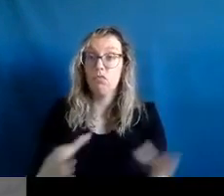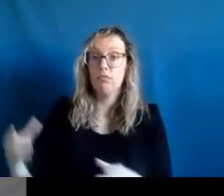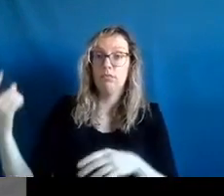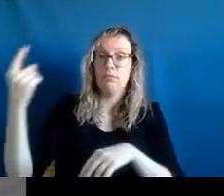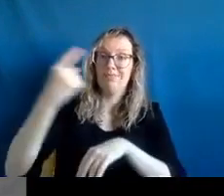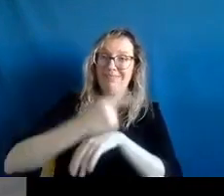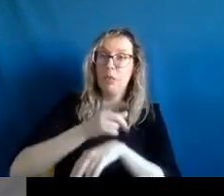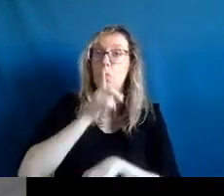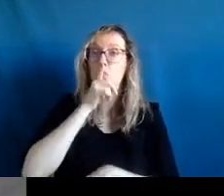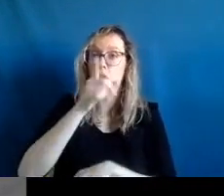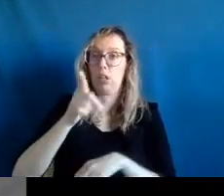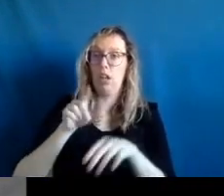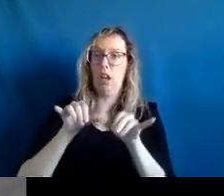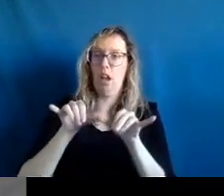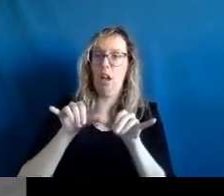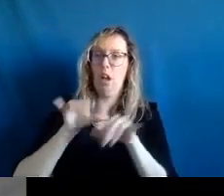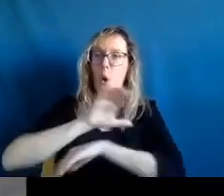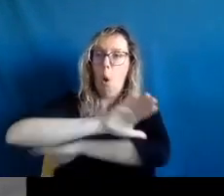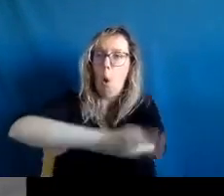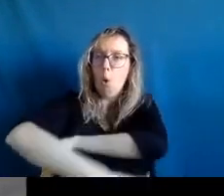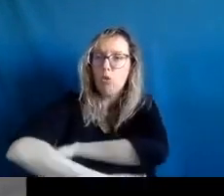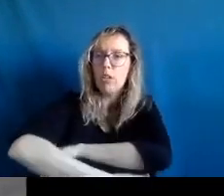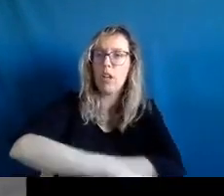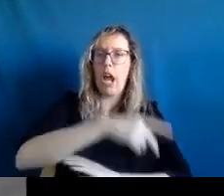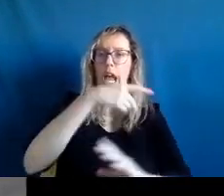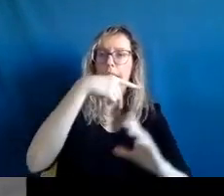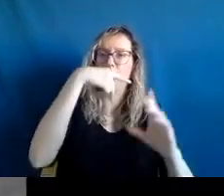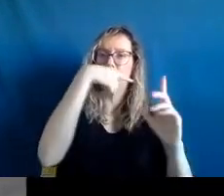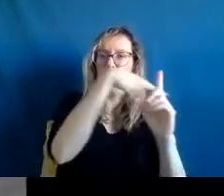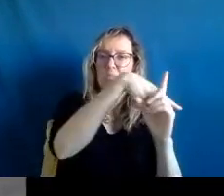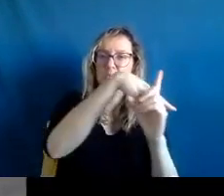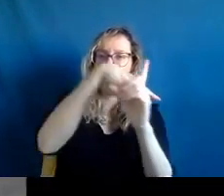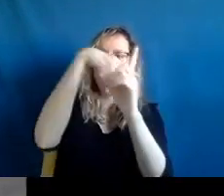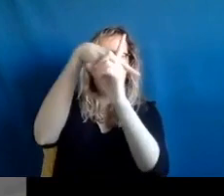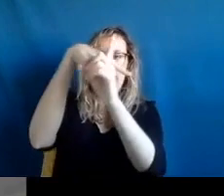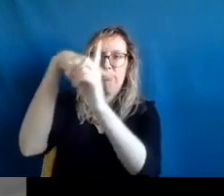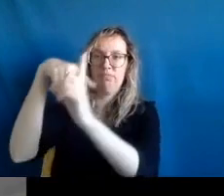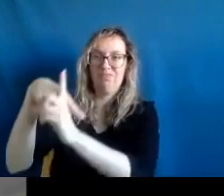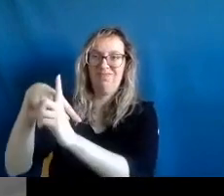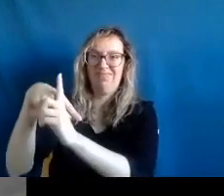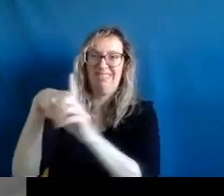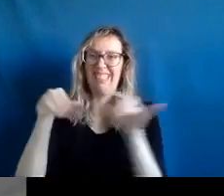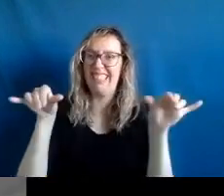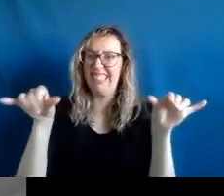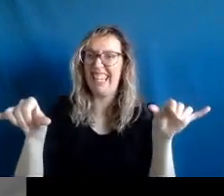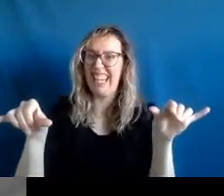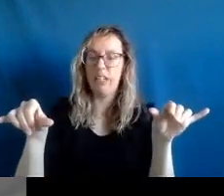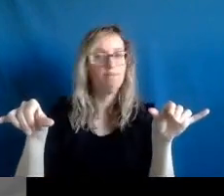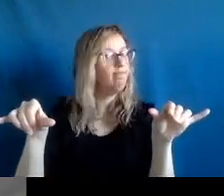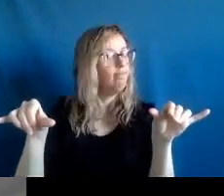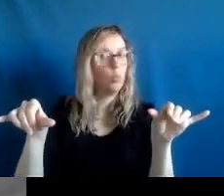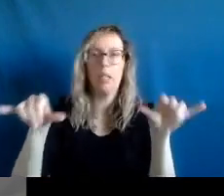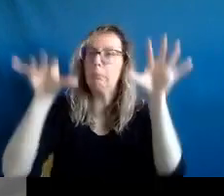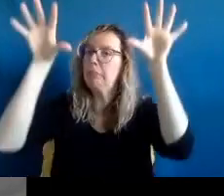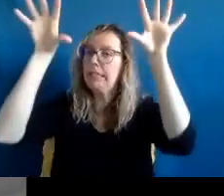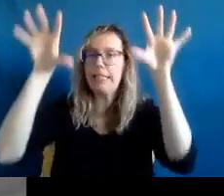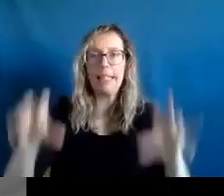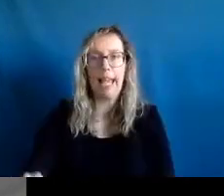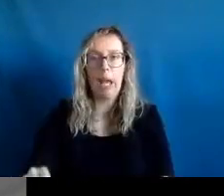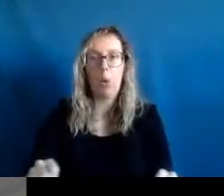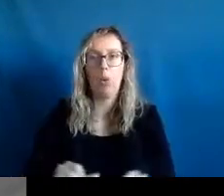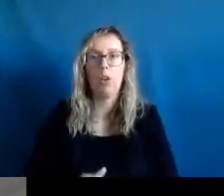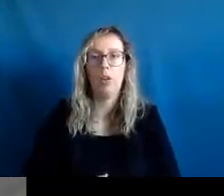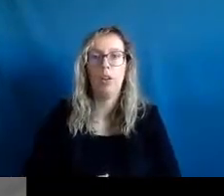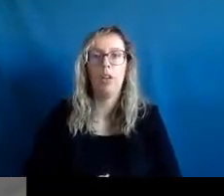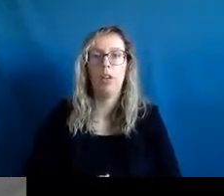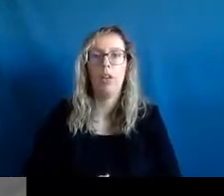on the Sabbath, especially since that Sabbath was an important day. So they asked Pilate to have the legs